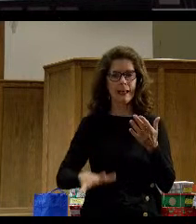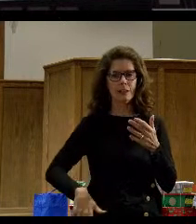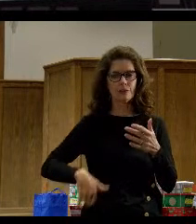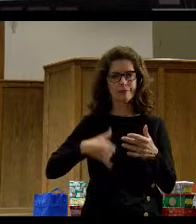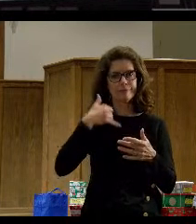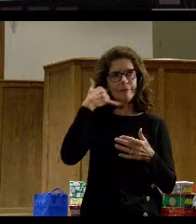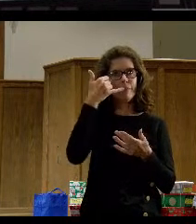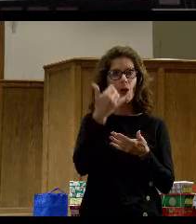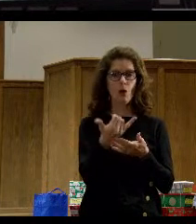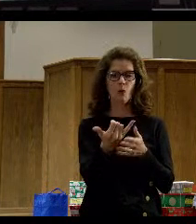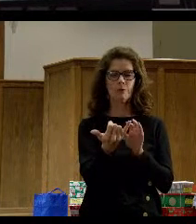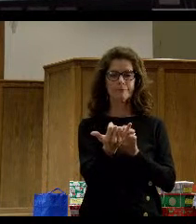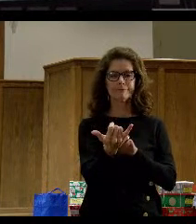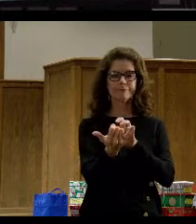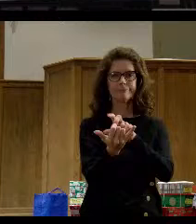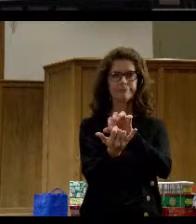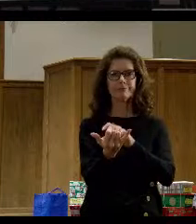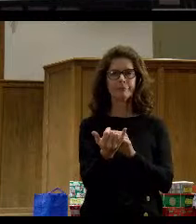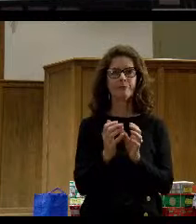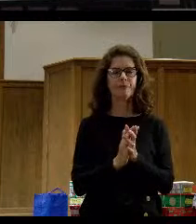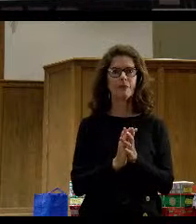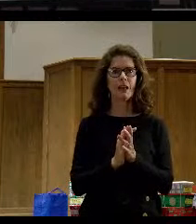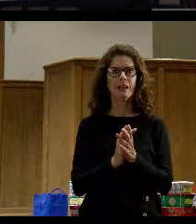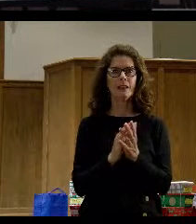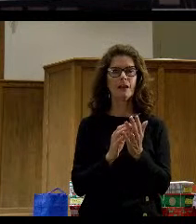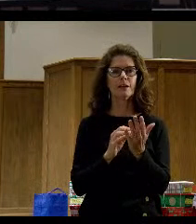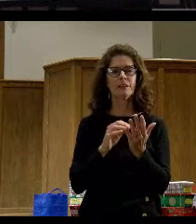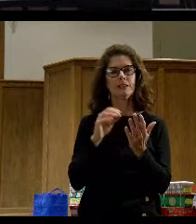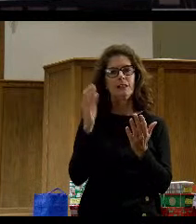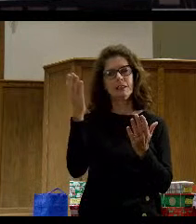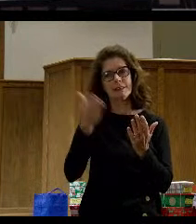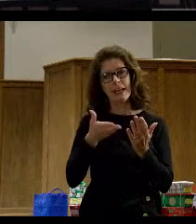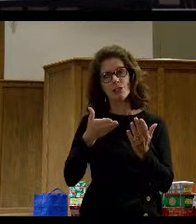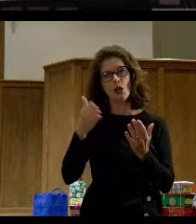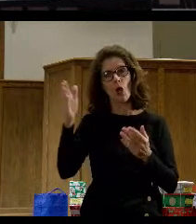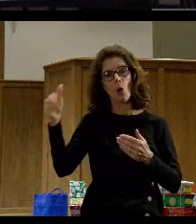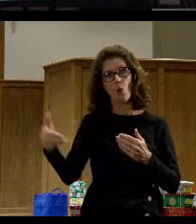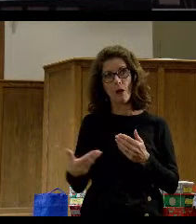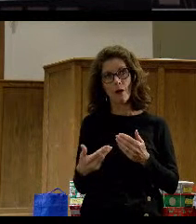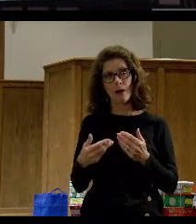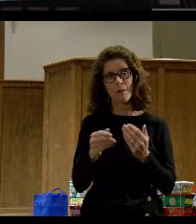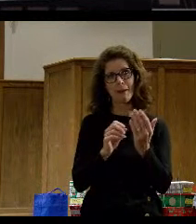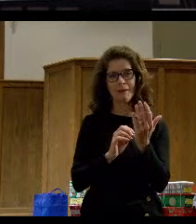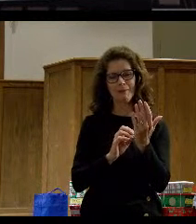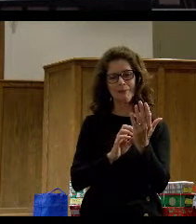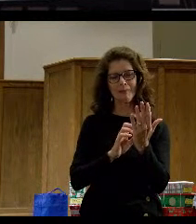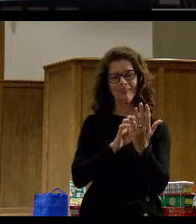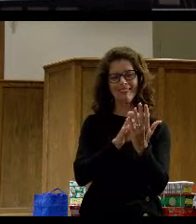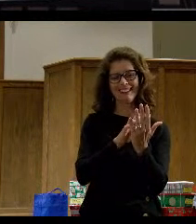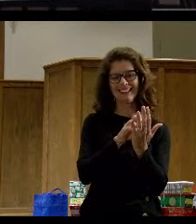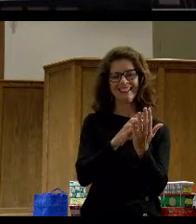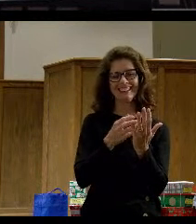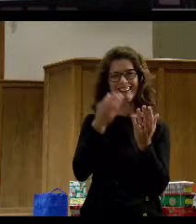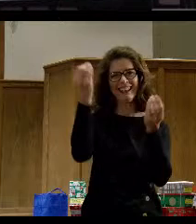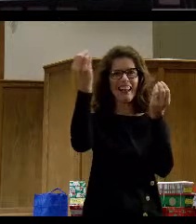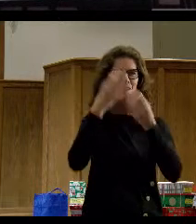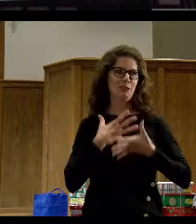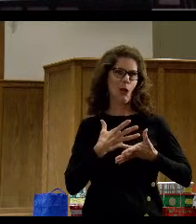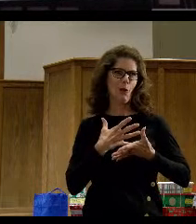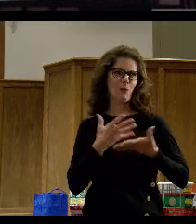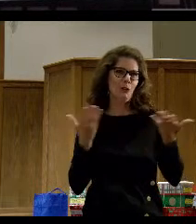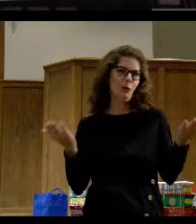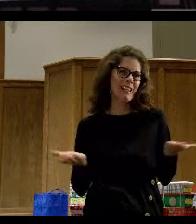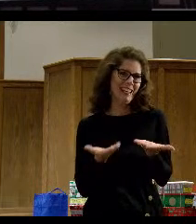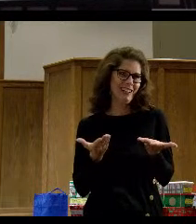the MRCC app or go to mrcc.org/welcome book and fill out that short form. Let us know that you are here today.